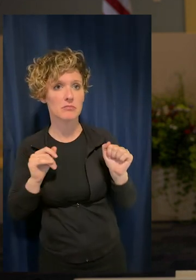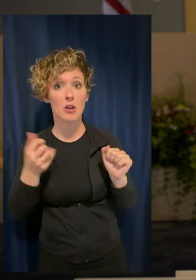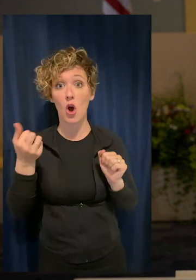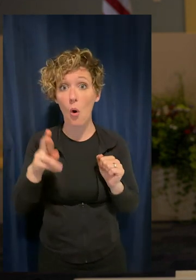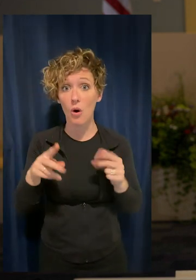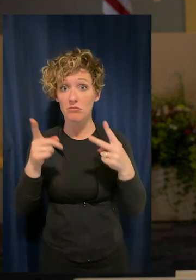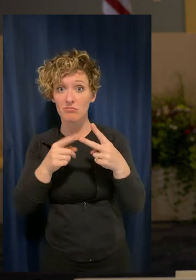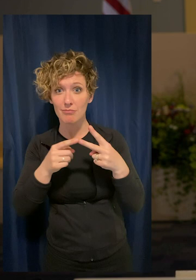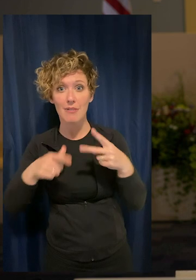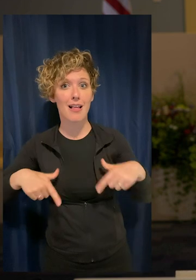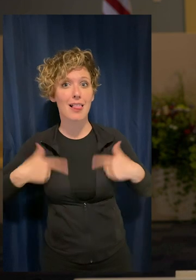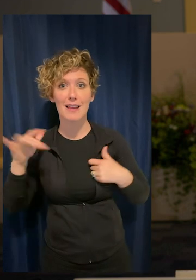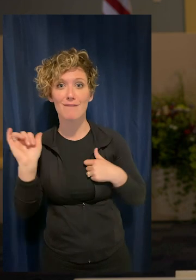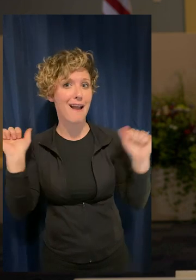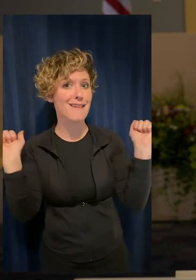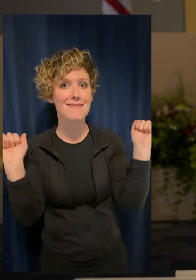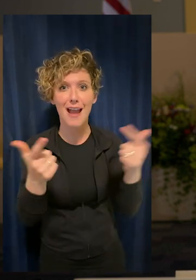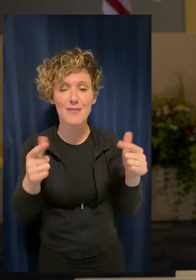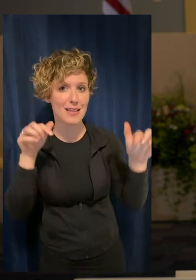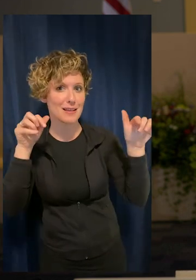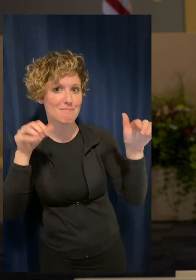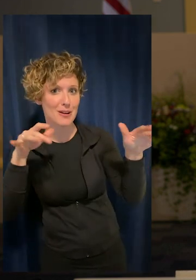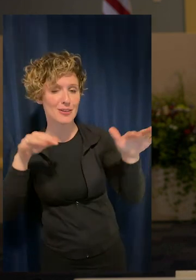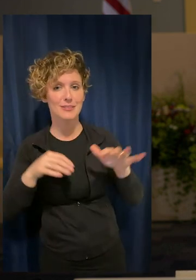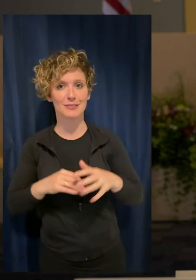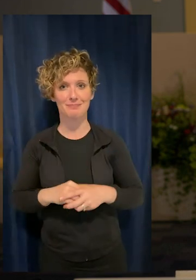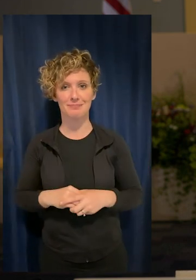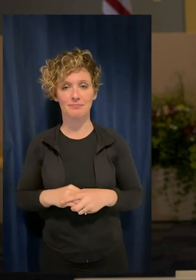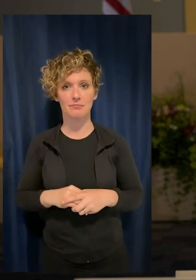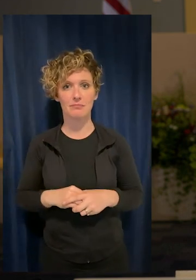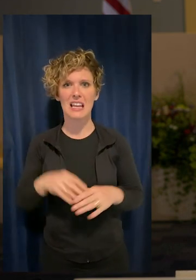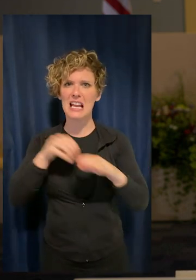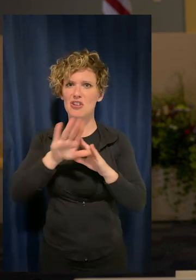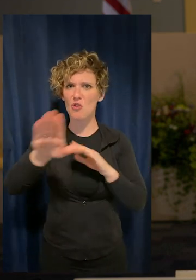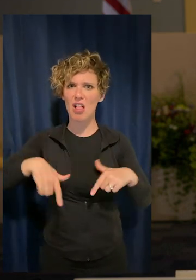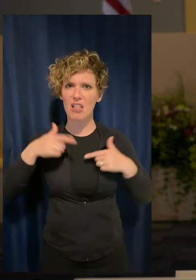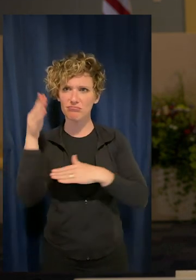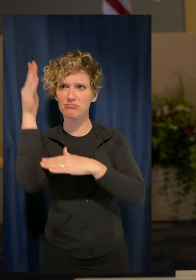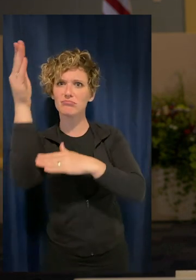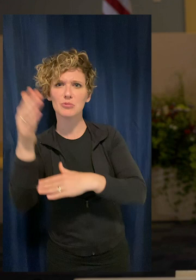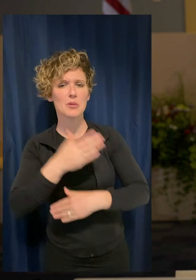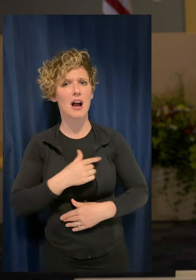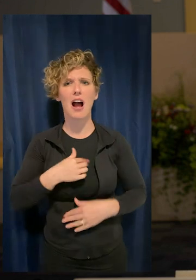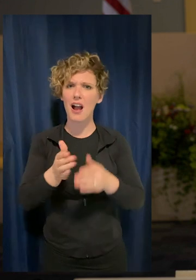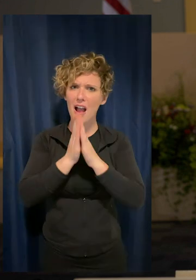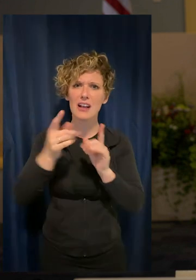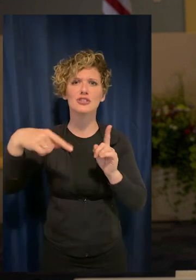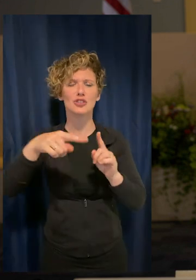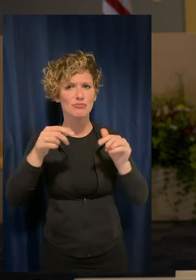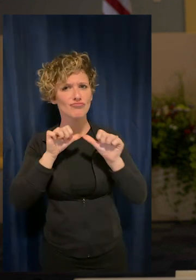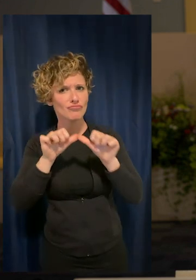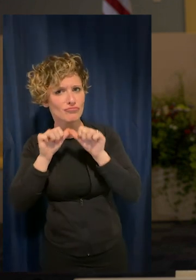way, choose to see them as opportunities. See those unexpected situations and storms as miracles and allow